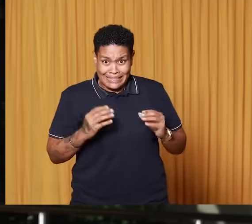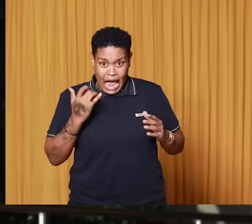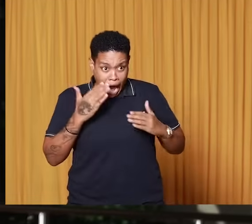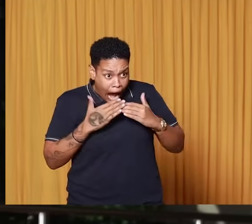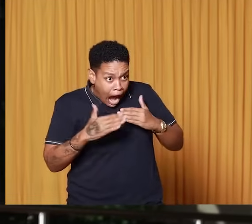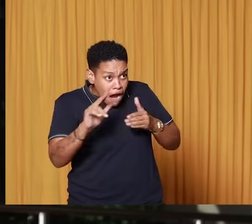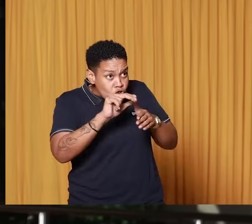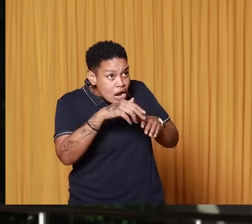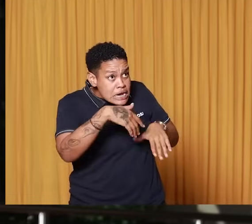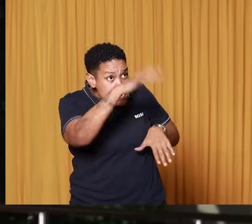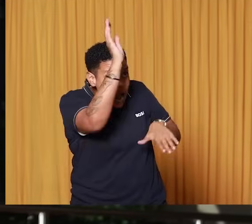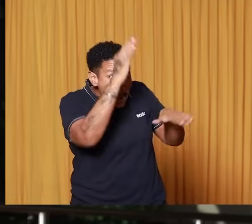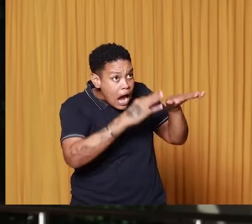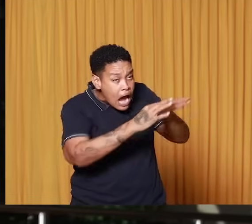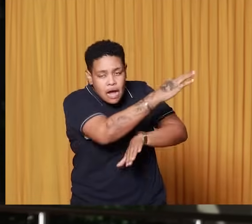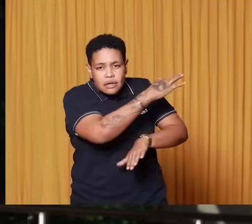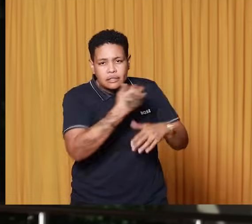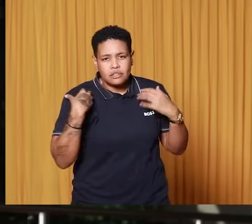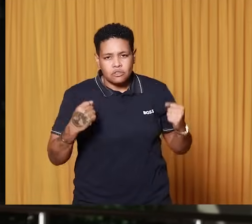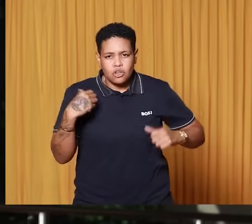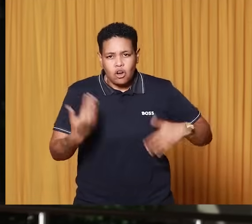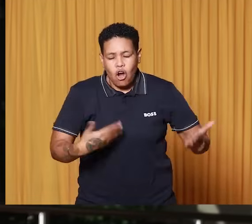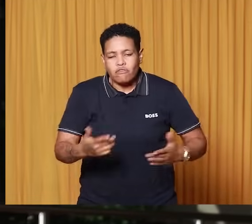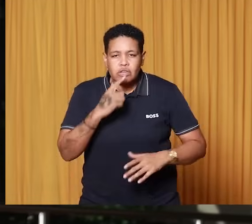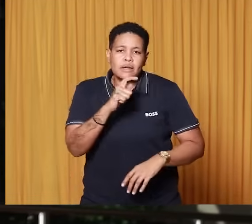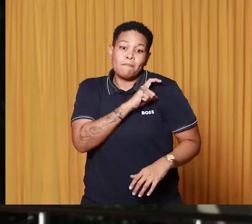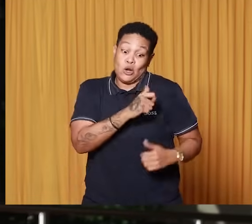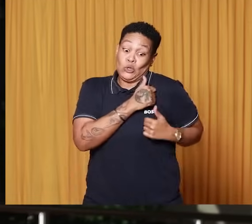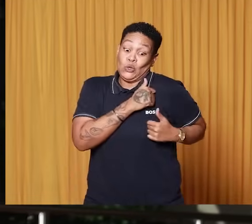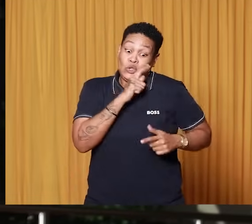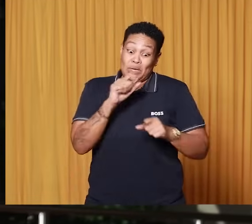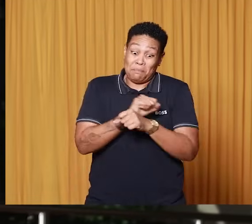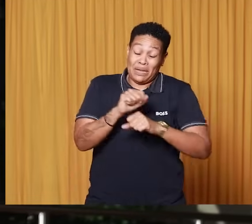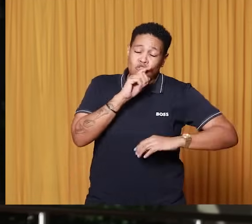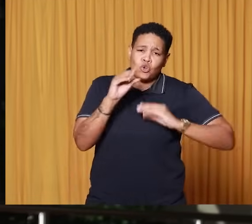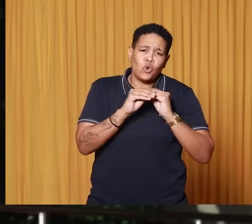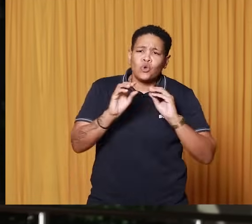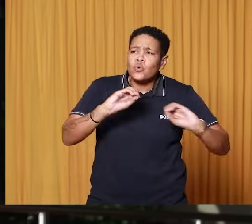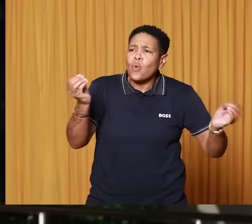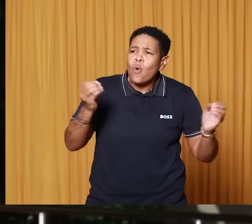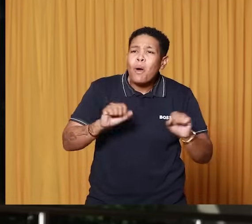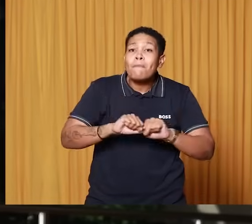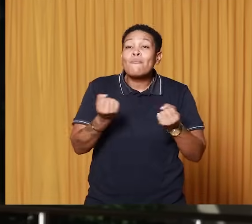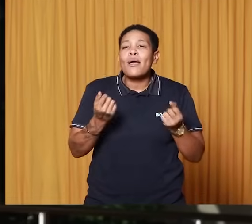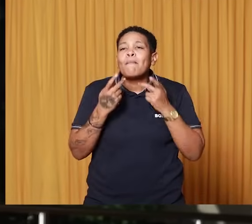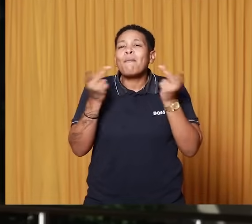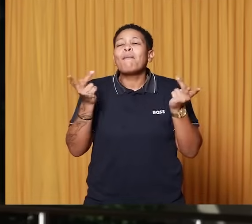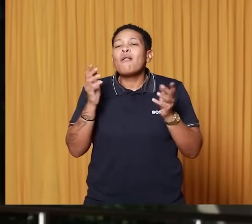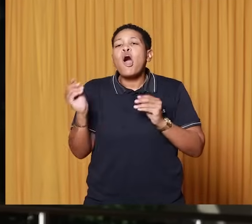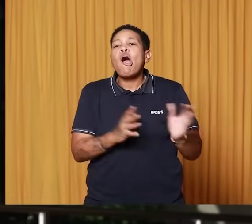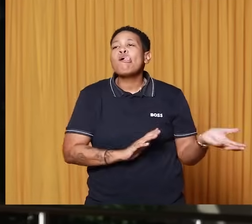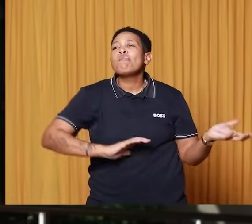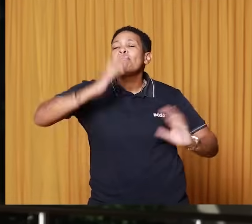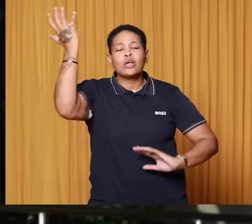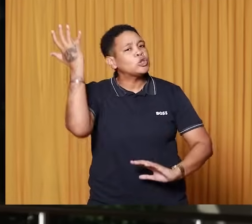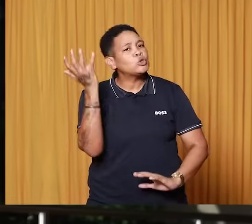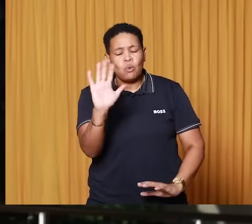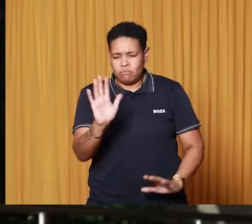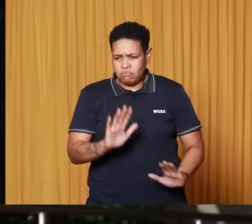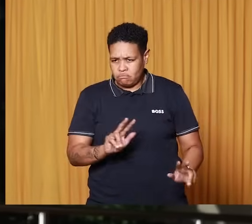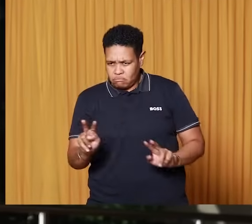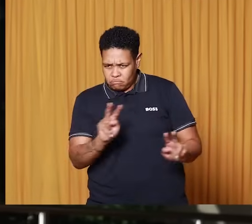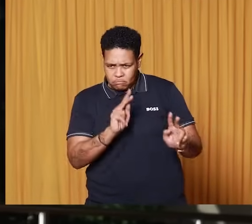recovery following impact. The security forces will ensure there is no break in public order during and after the